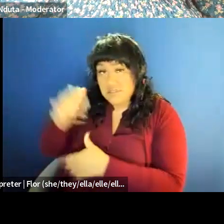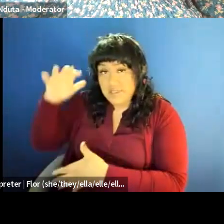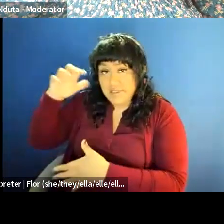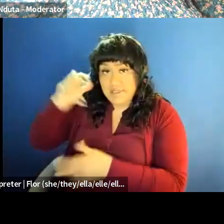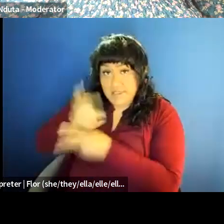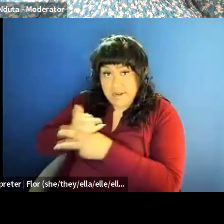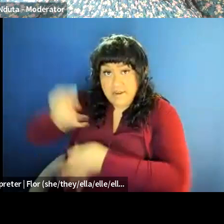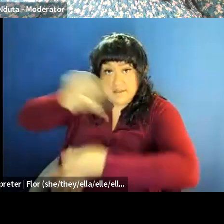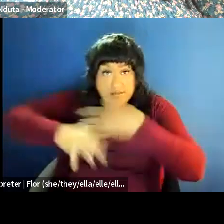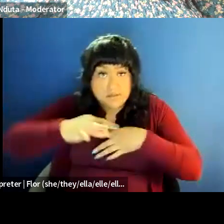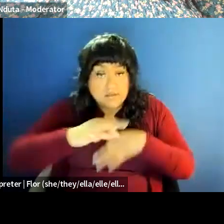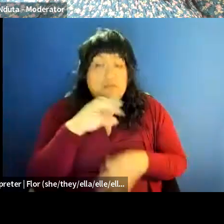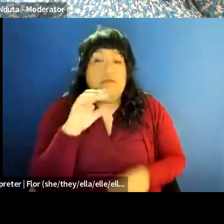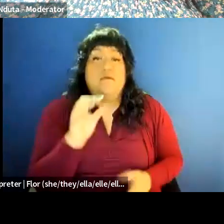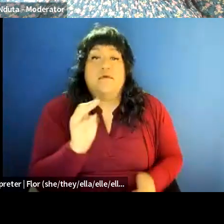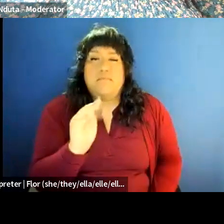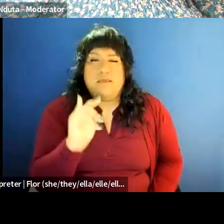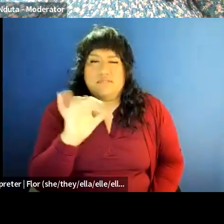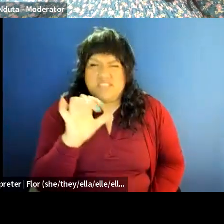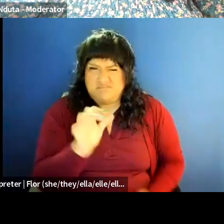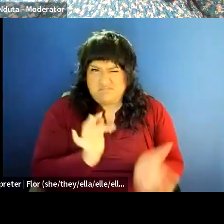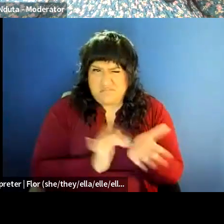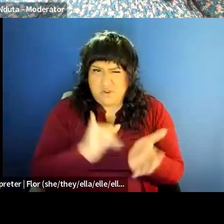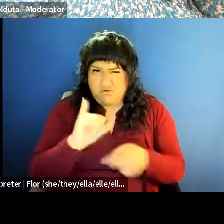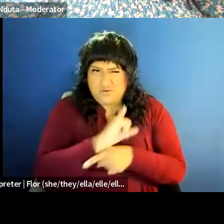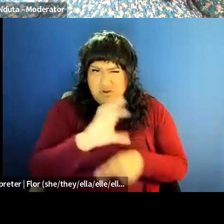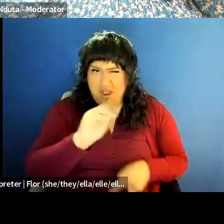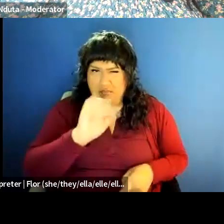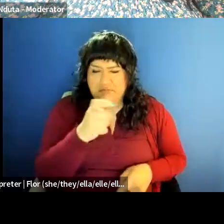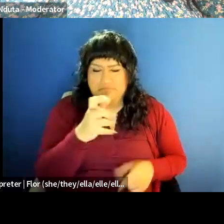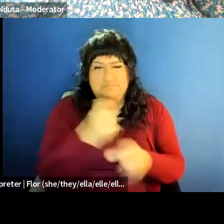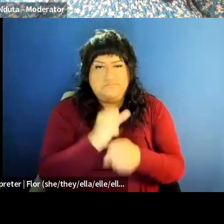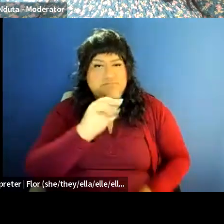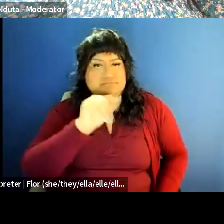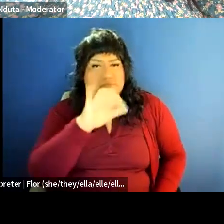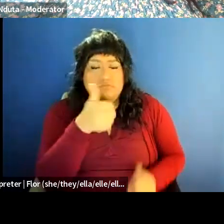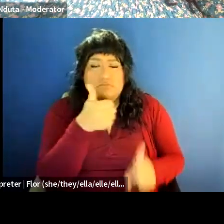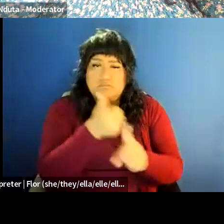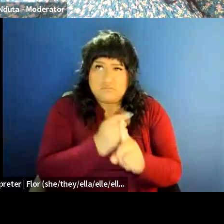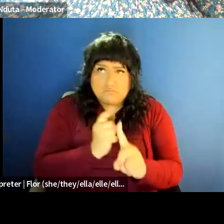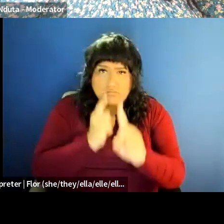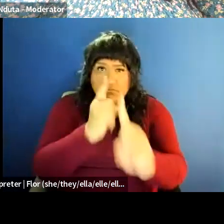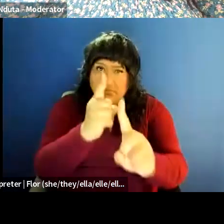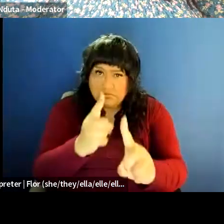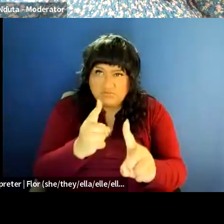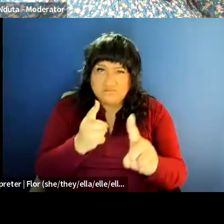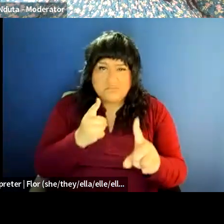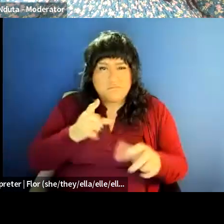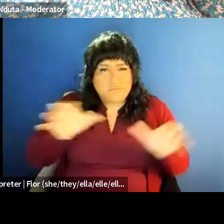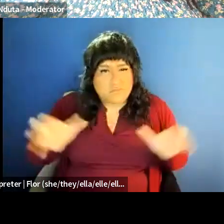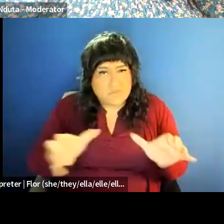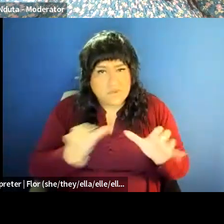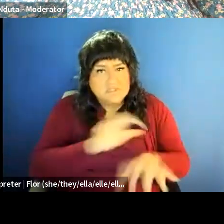industrial complex is entrenched in systems and ideologies of colonization, slavery, and